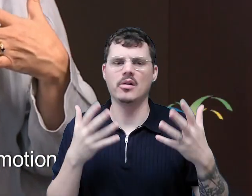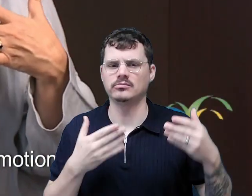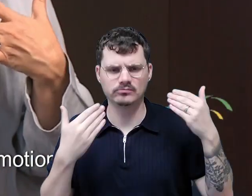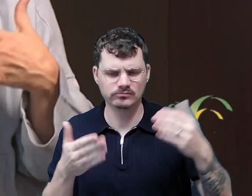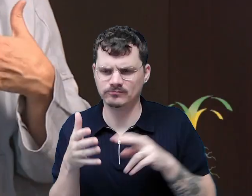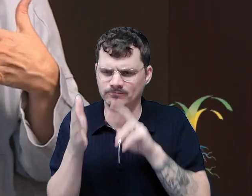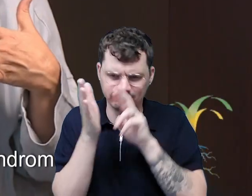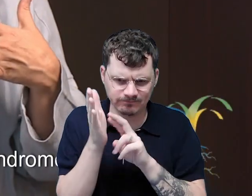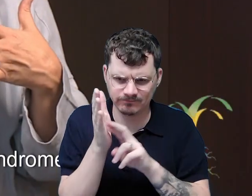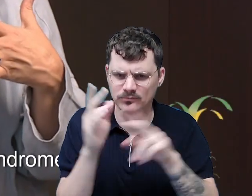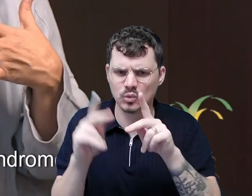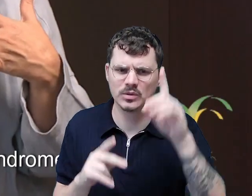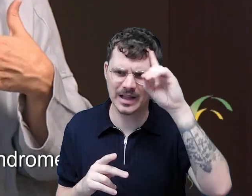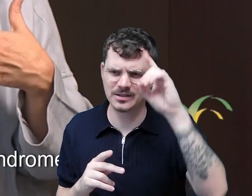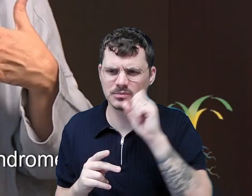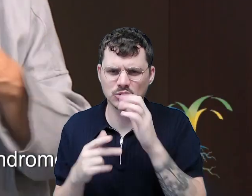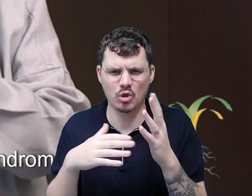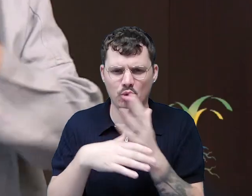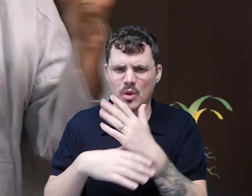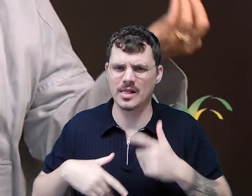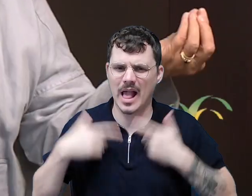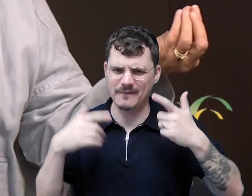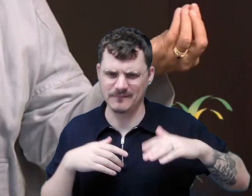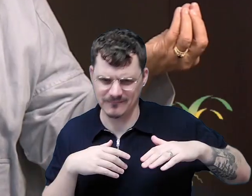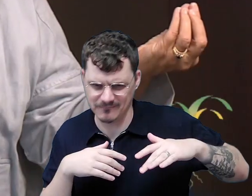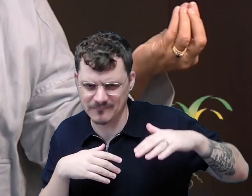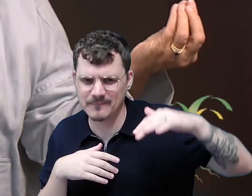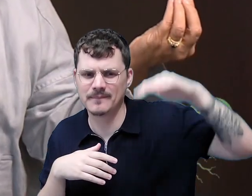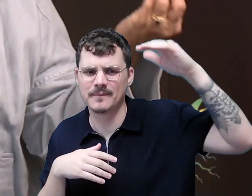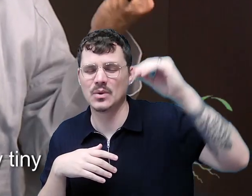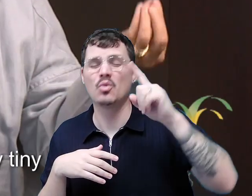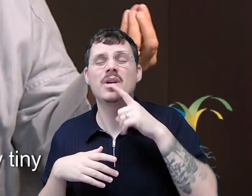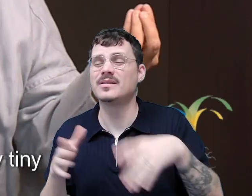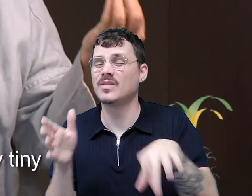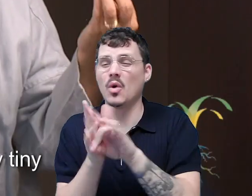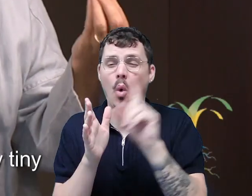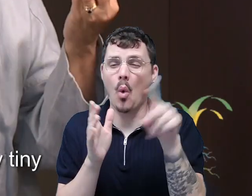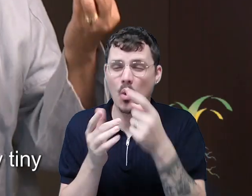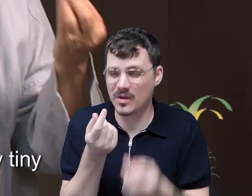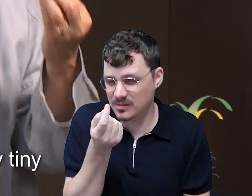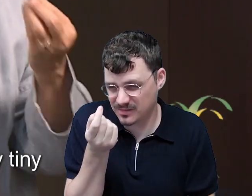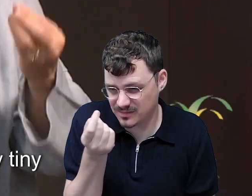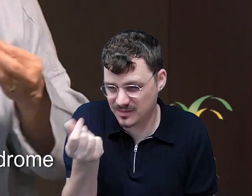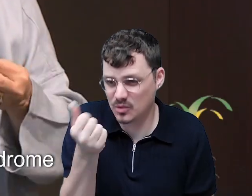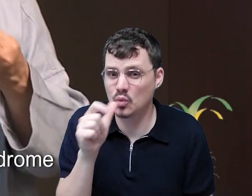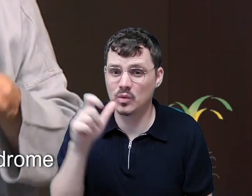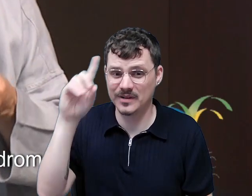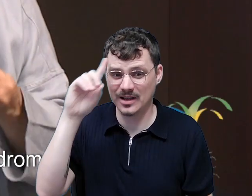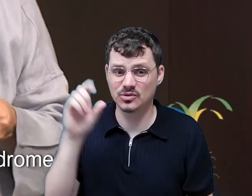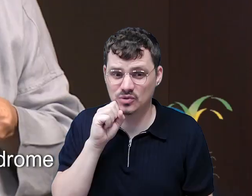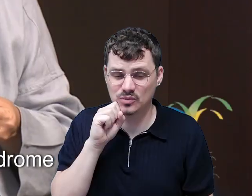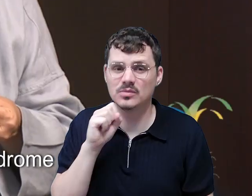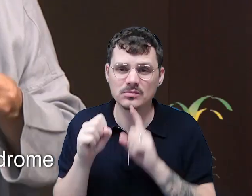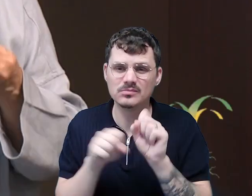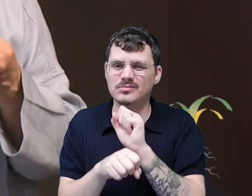rolled into motion right away. They studied people with Down syndrome throughout their lifespans and discovered that only a teeny tiny minority of people